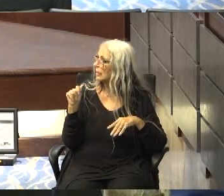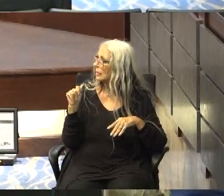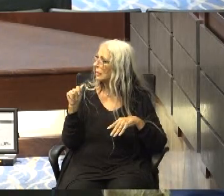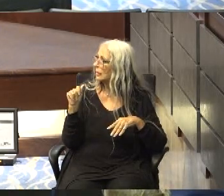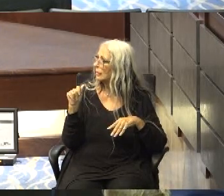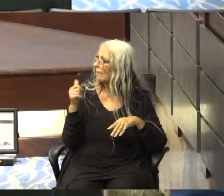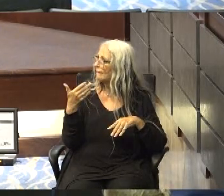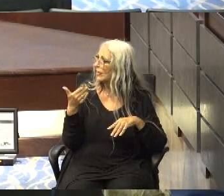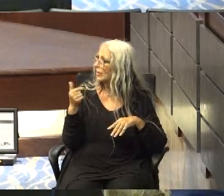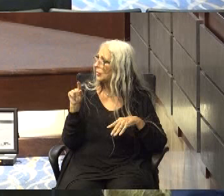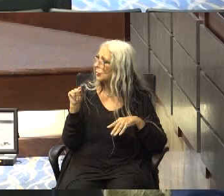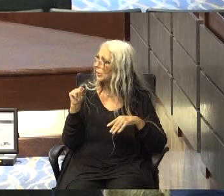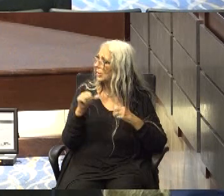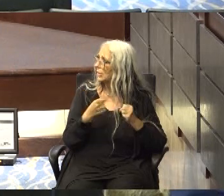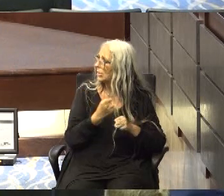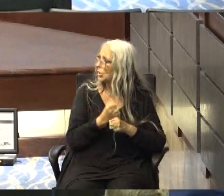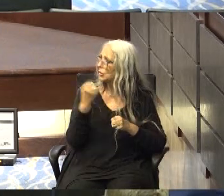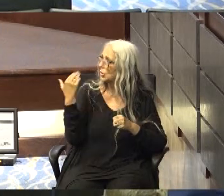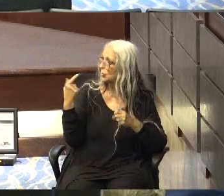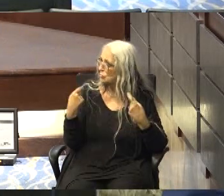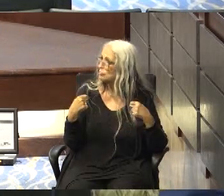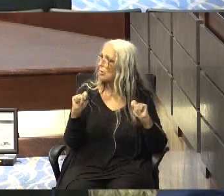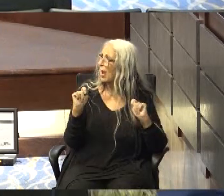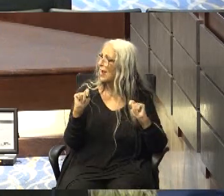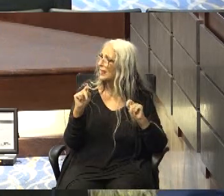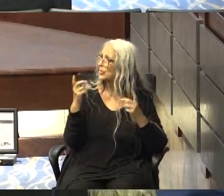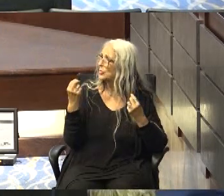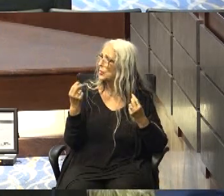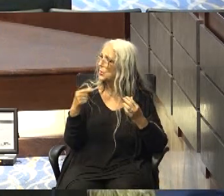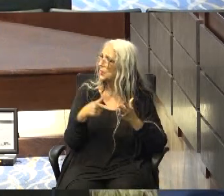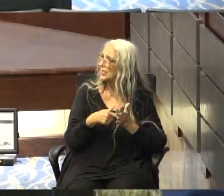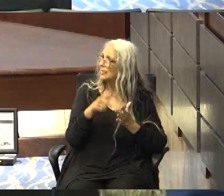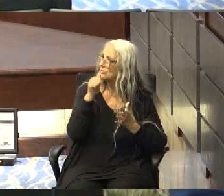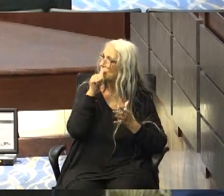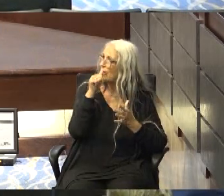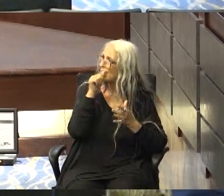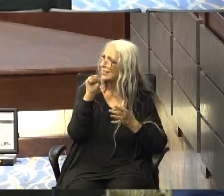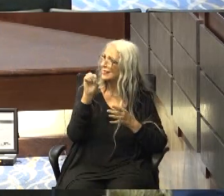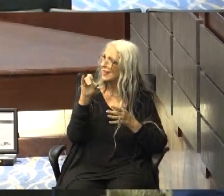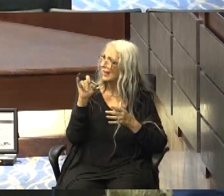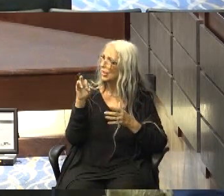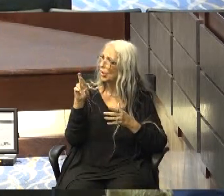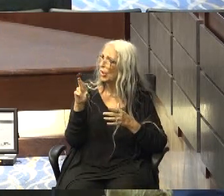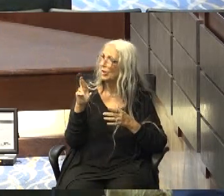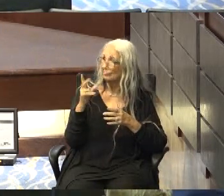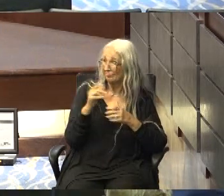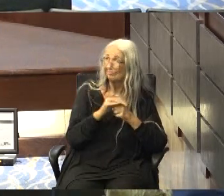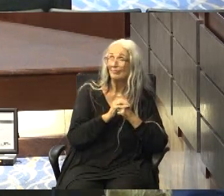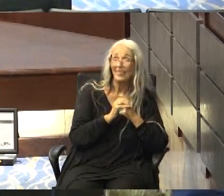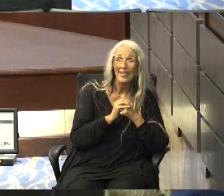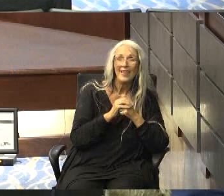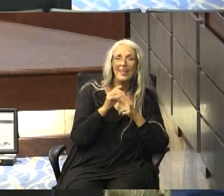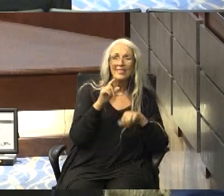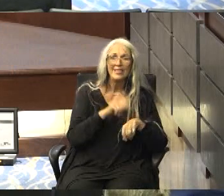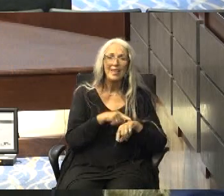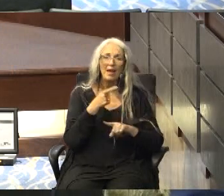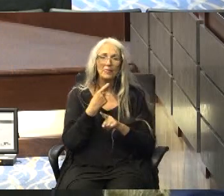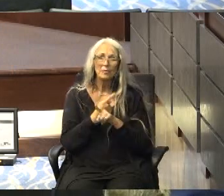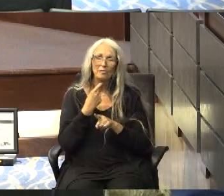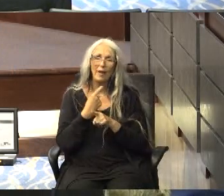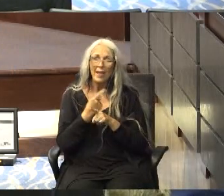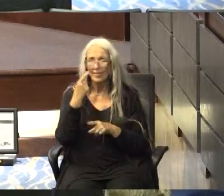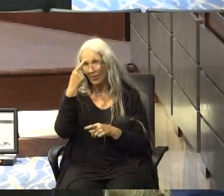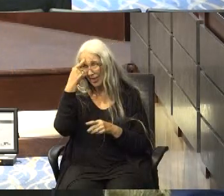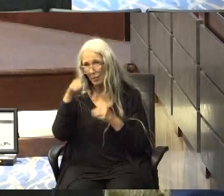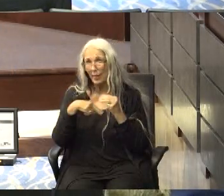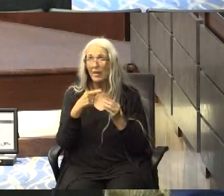like 15, 20 years ago when we were trying to do this in the private sector? And the time is right to be thinking about